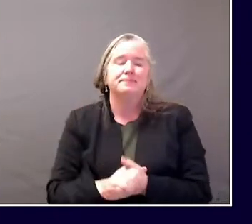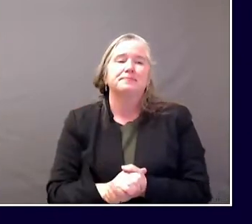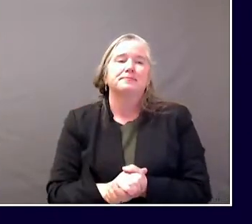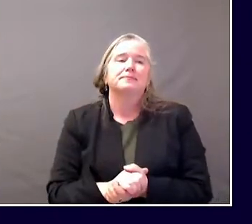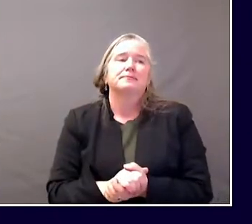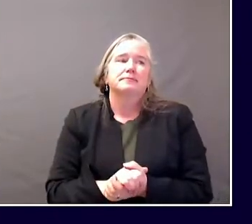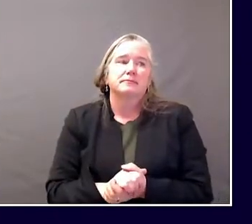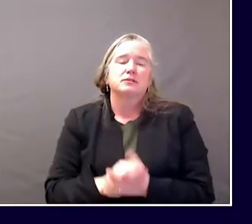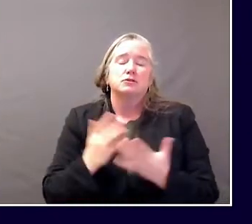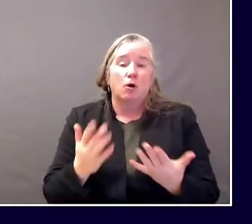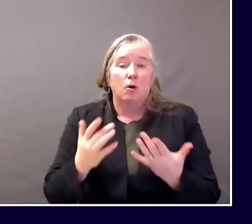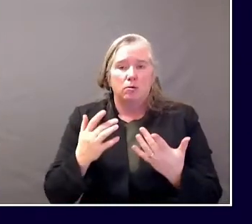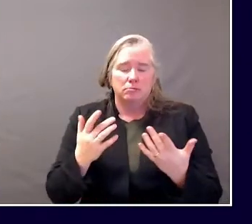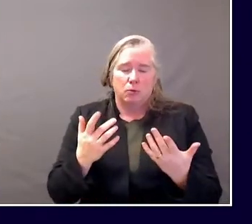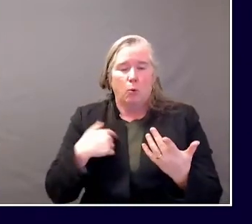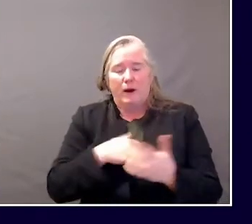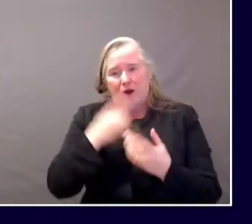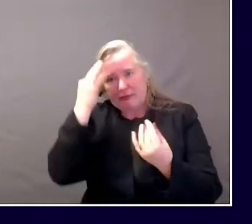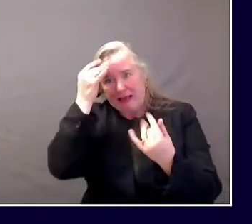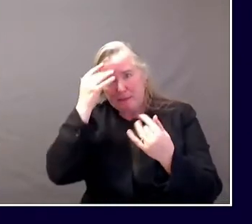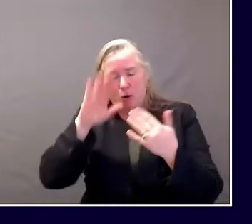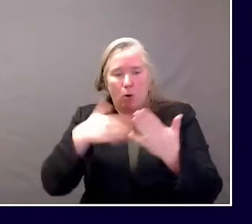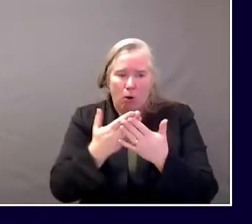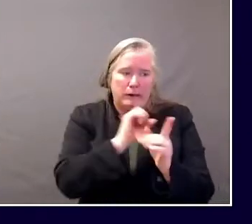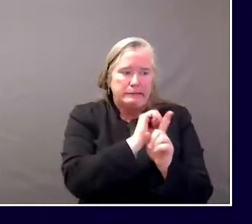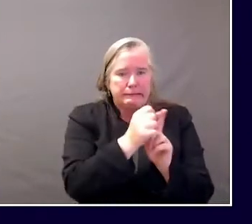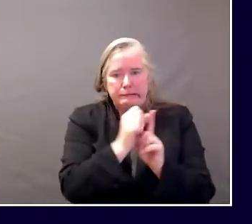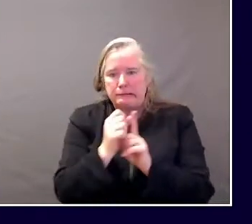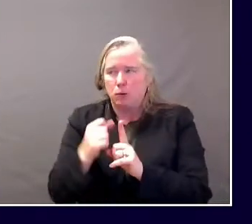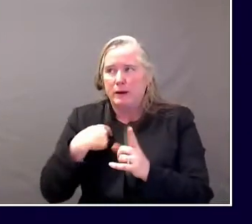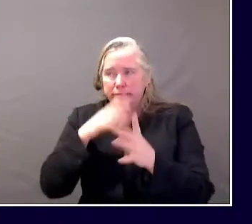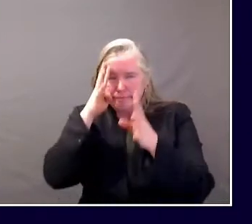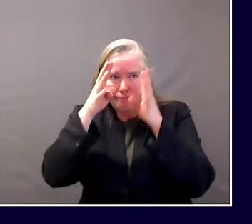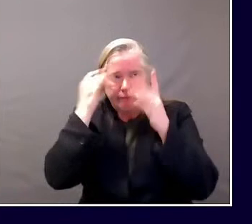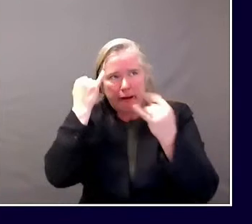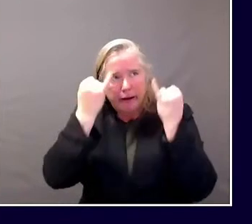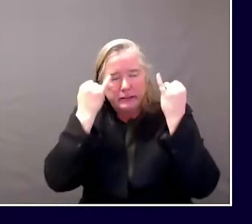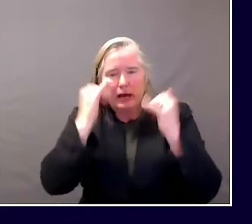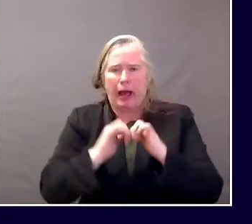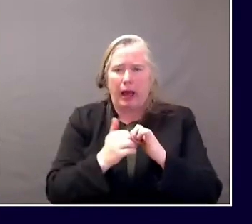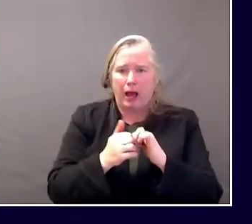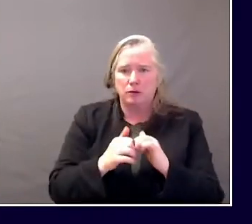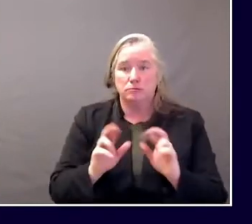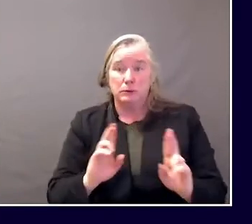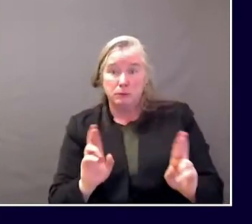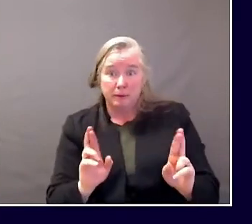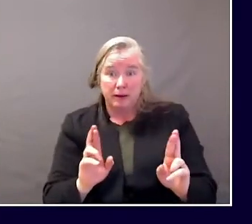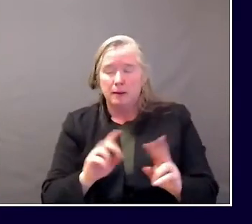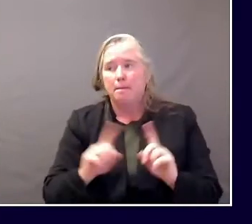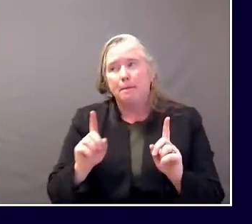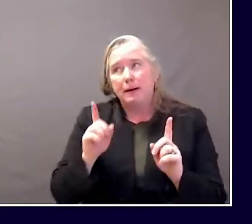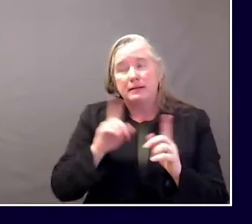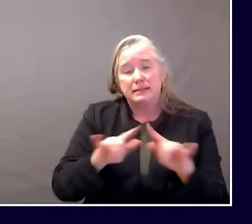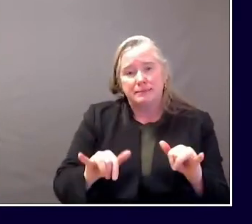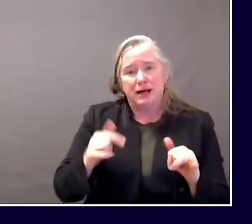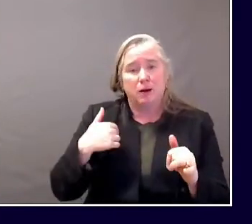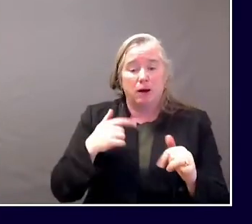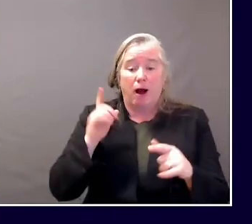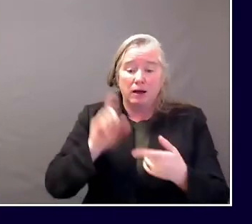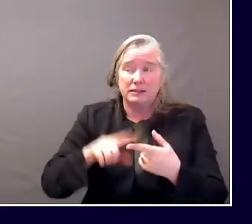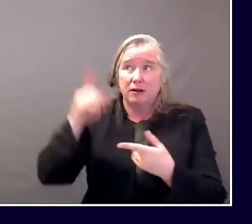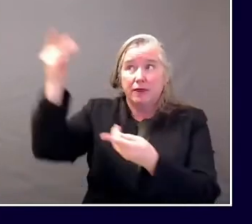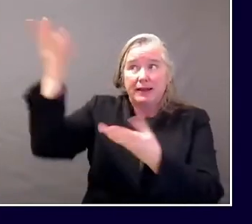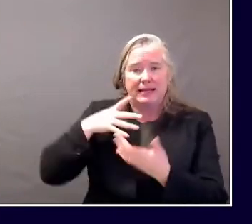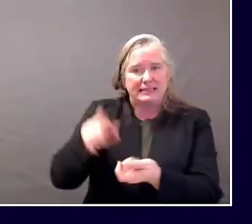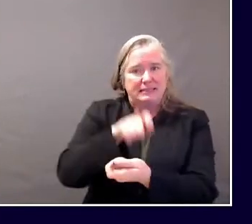impact, I can't comment on it specifically. Even though increased availability of vaccines is something that we welcome, if